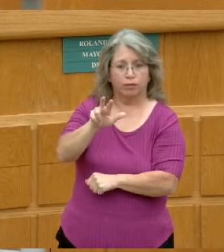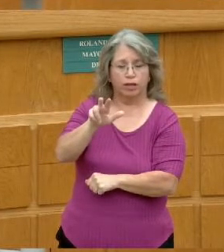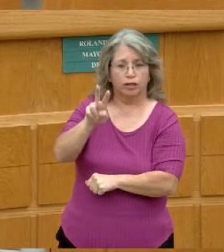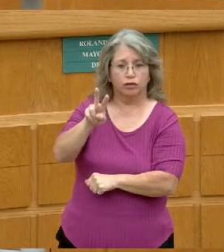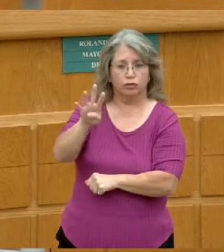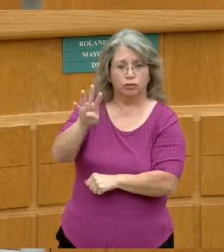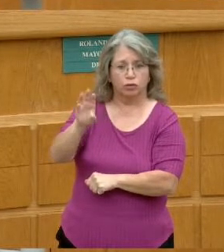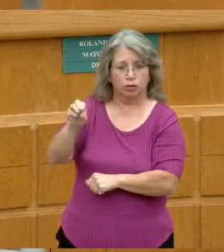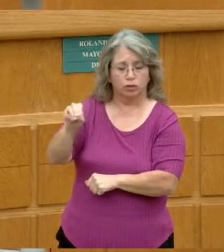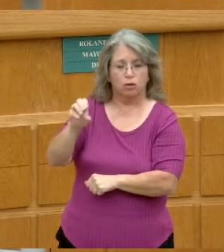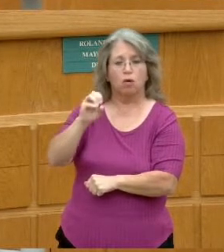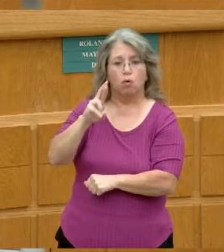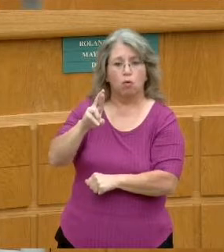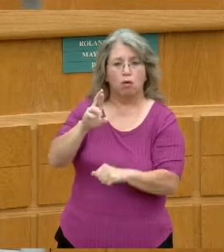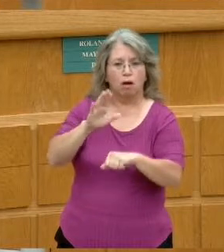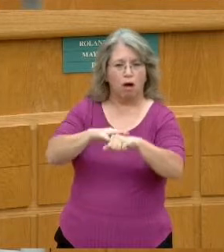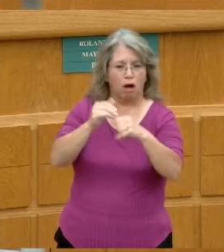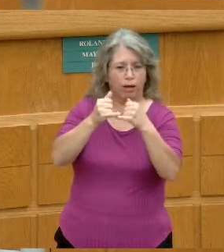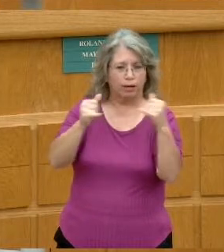512-883-2400, or you can visit